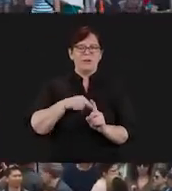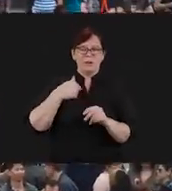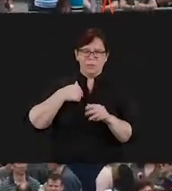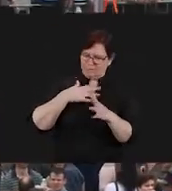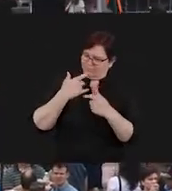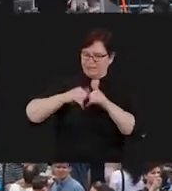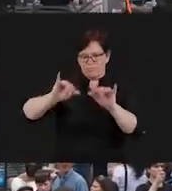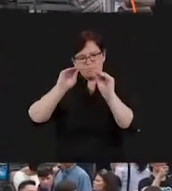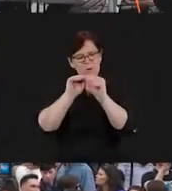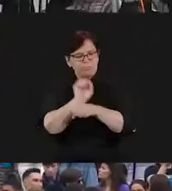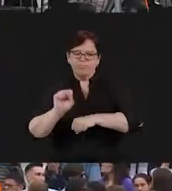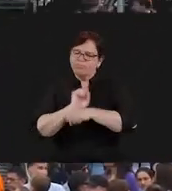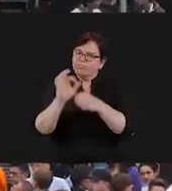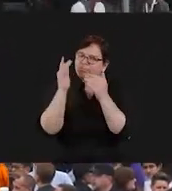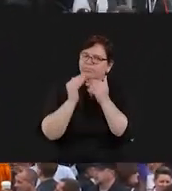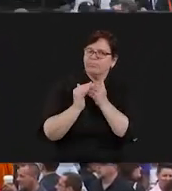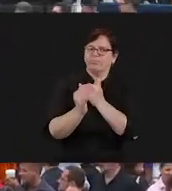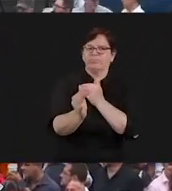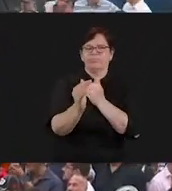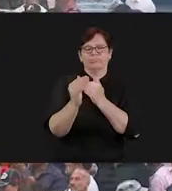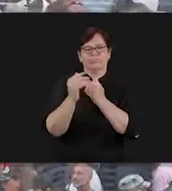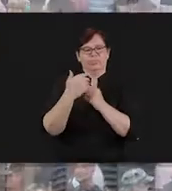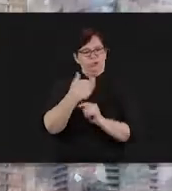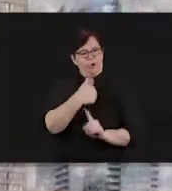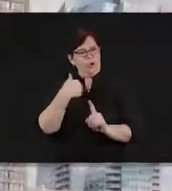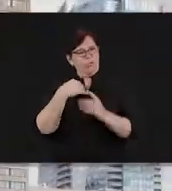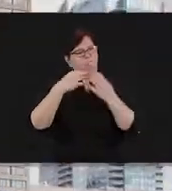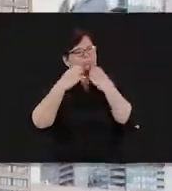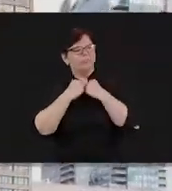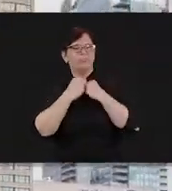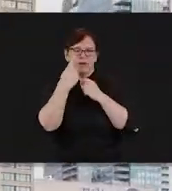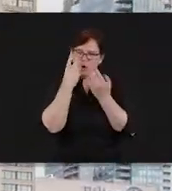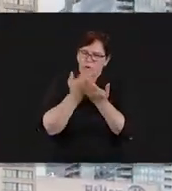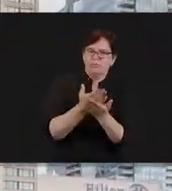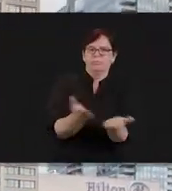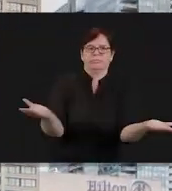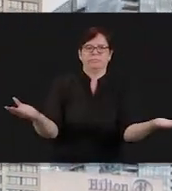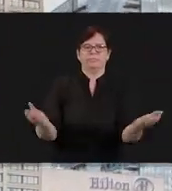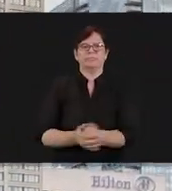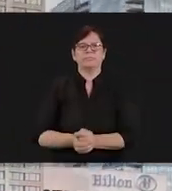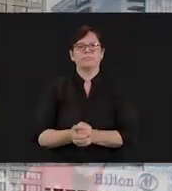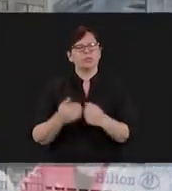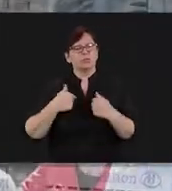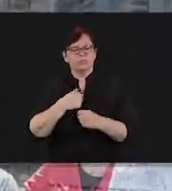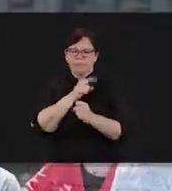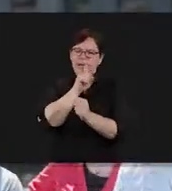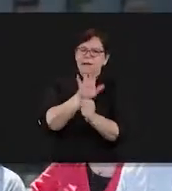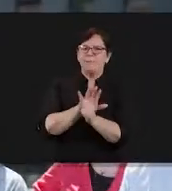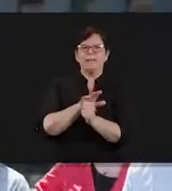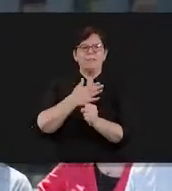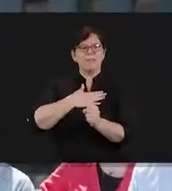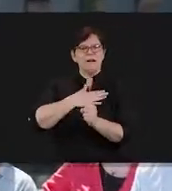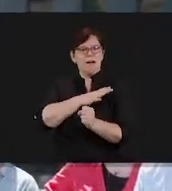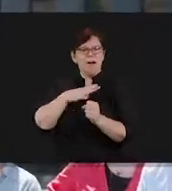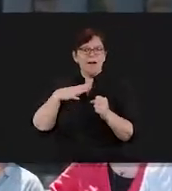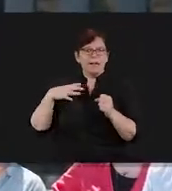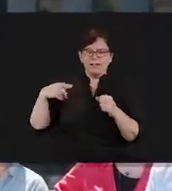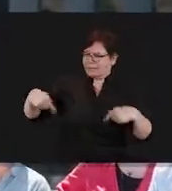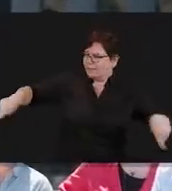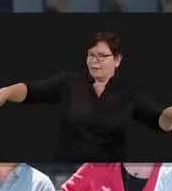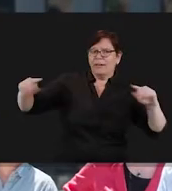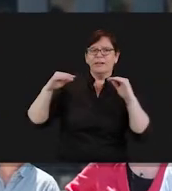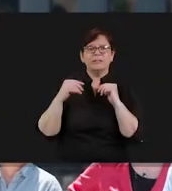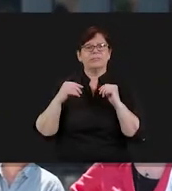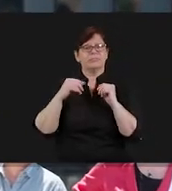in making Toronto truly a city for all. And that is why I remain committed, as do my council colleagues, to building a city